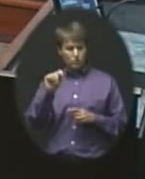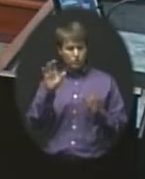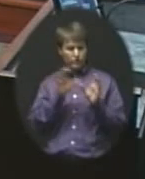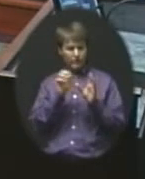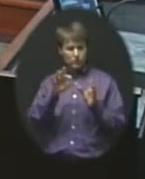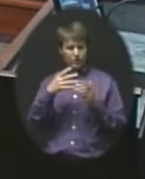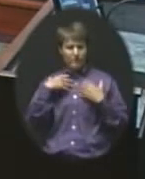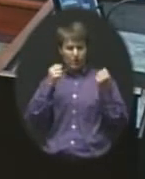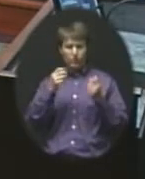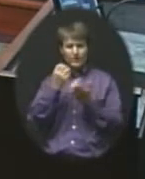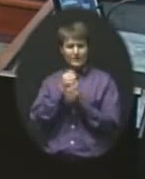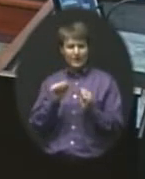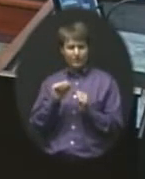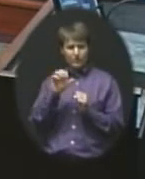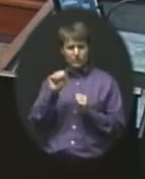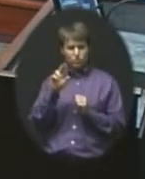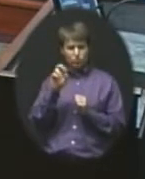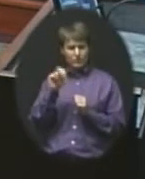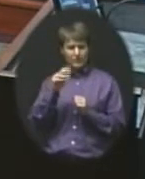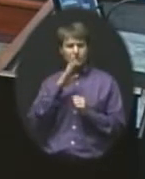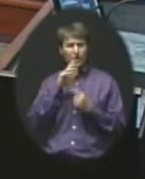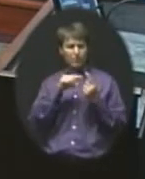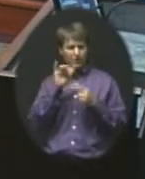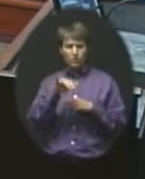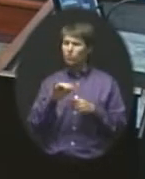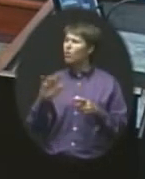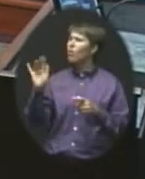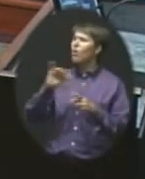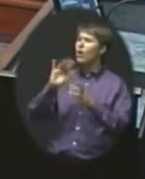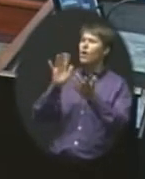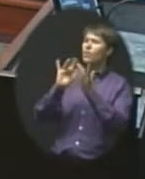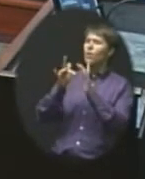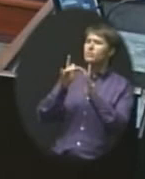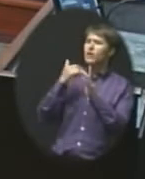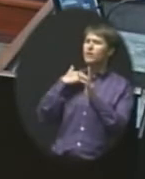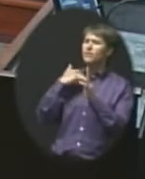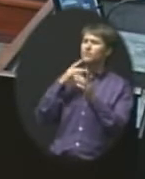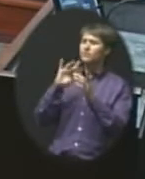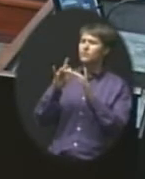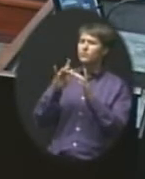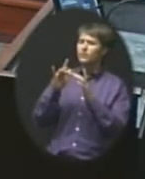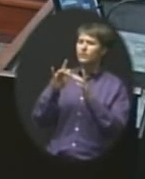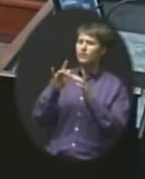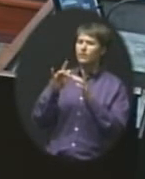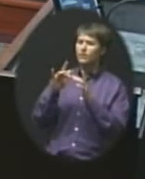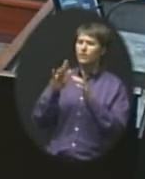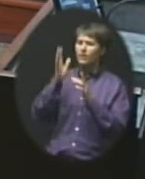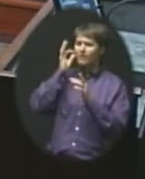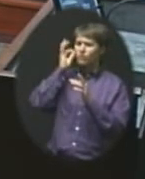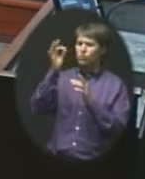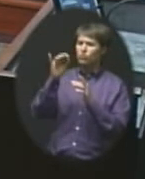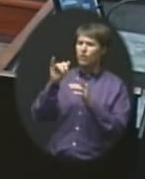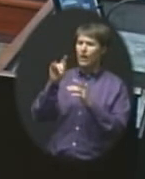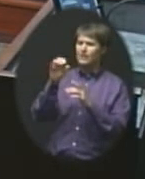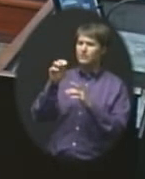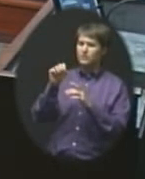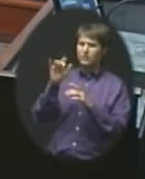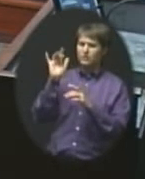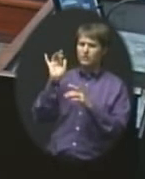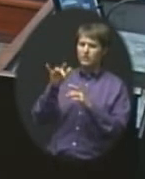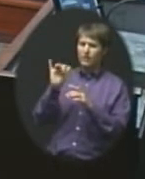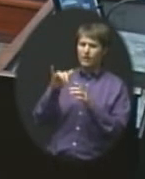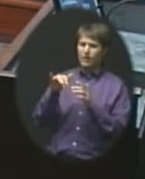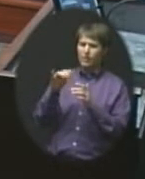when she makes her presentation. Okay. I'm just going to plug on the website, go down left side, featured items, click on featured,